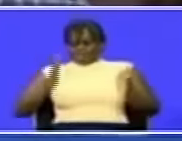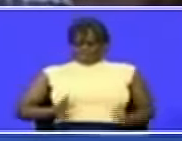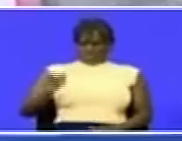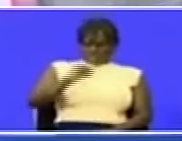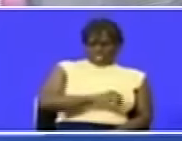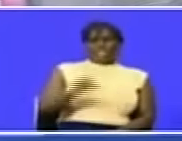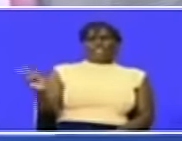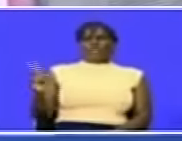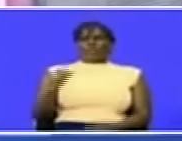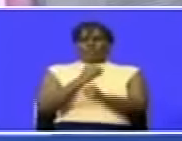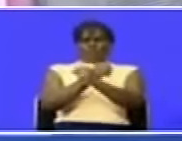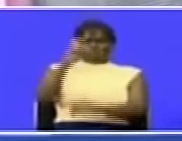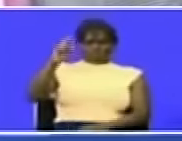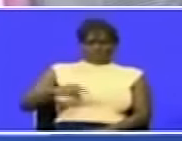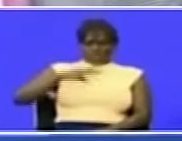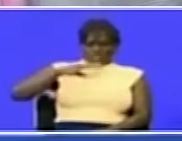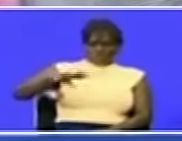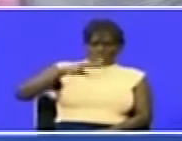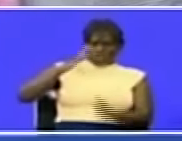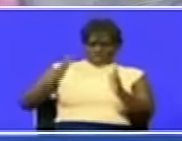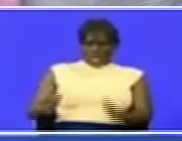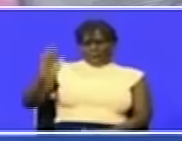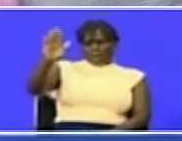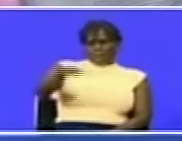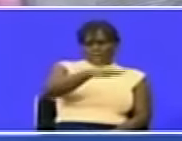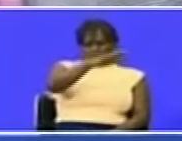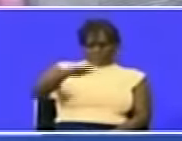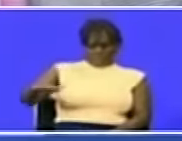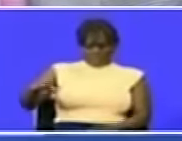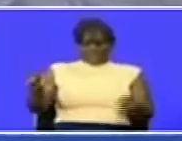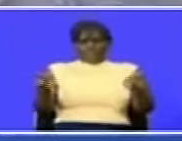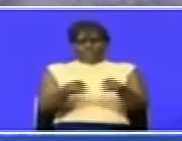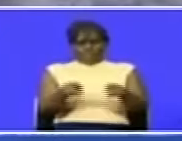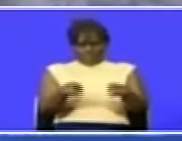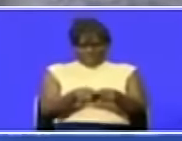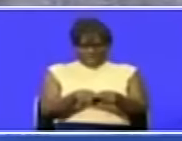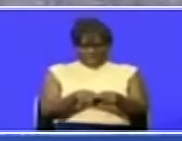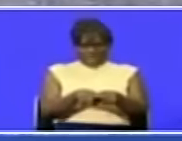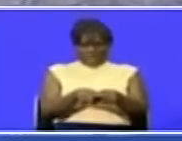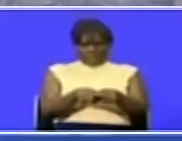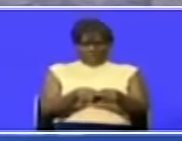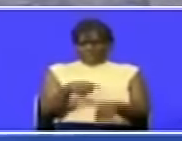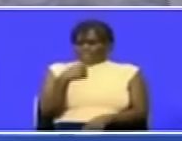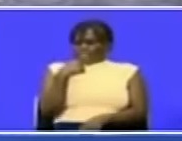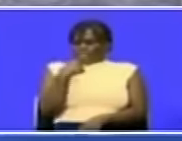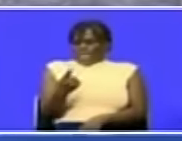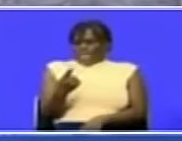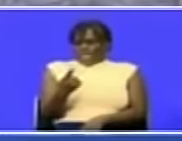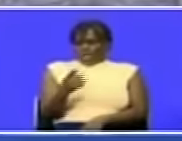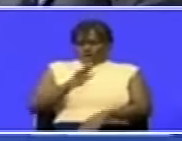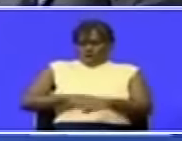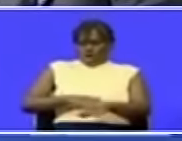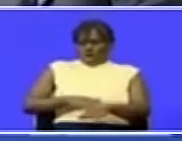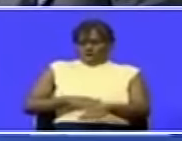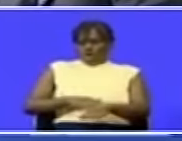Nairobi. The Speaker of the National Assembly, Justin Muturi, has also added his voice on the issue,